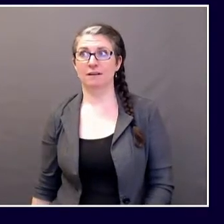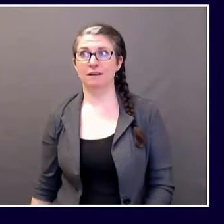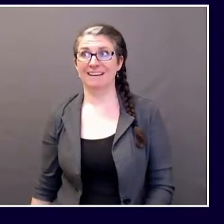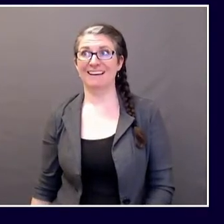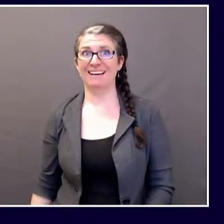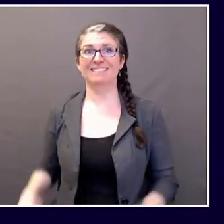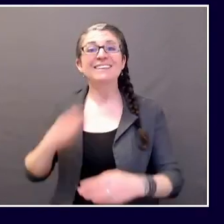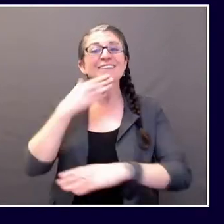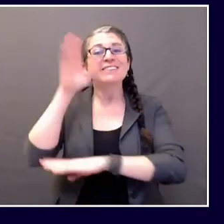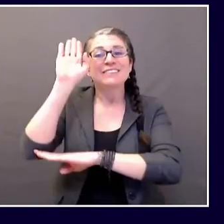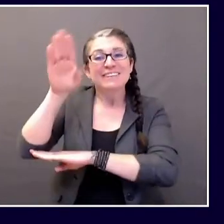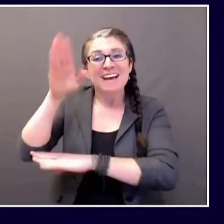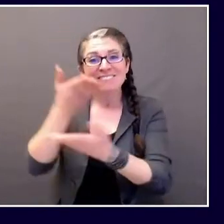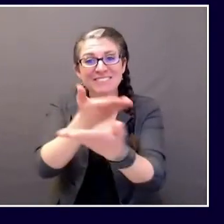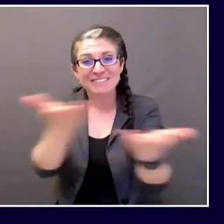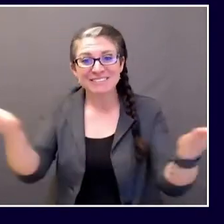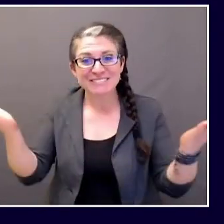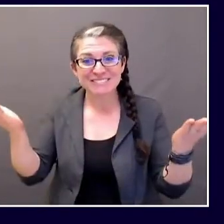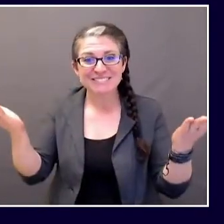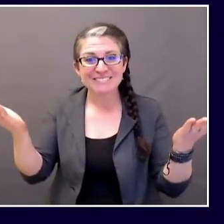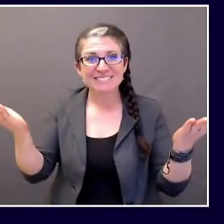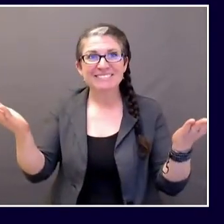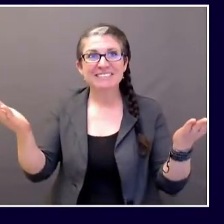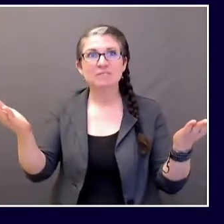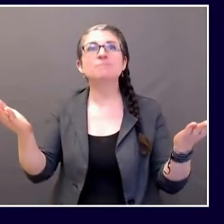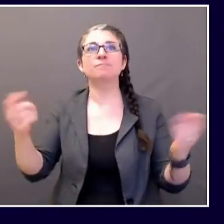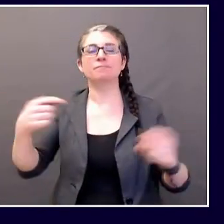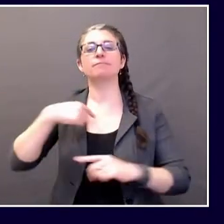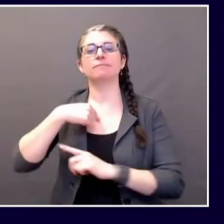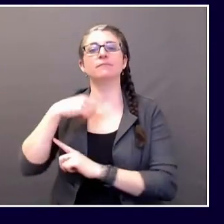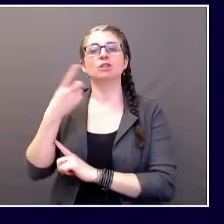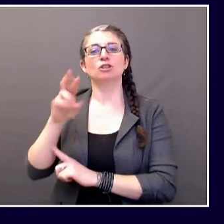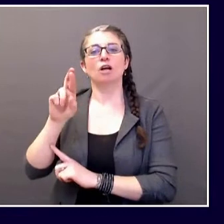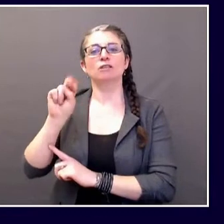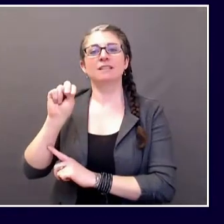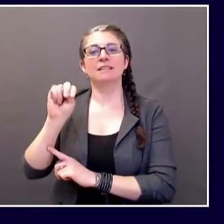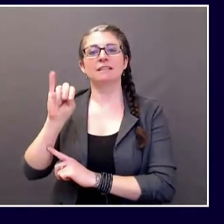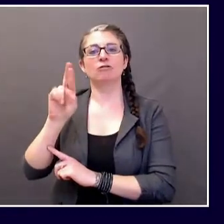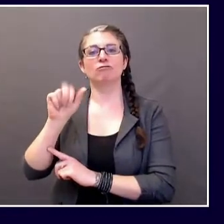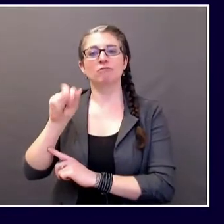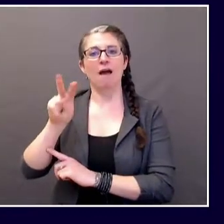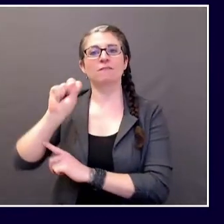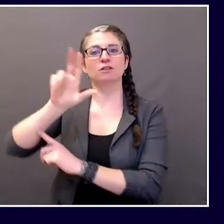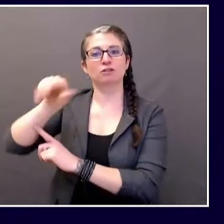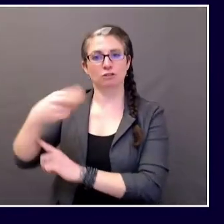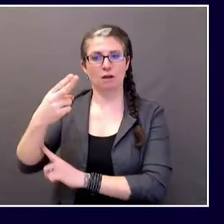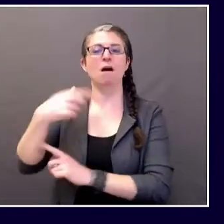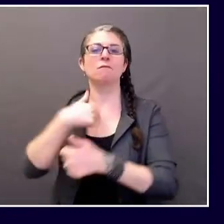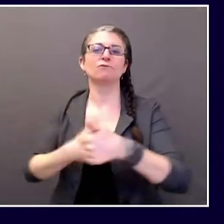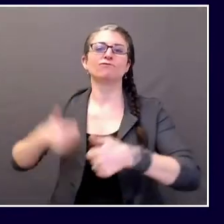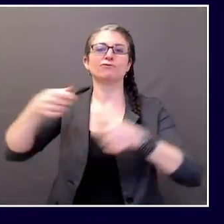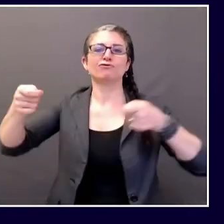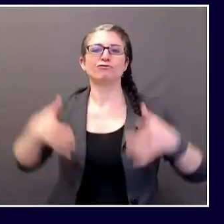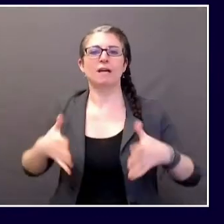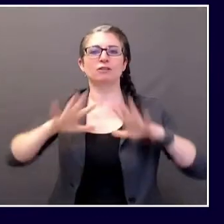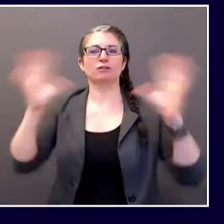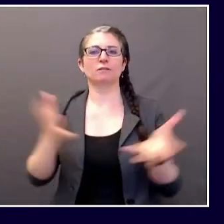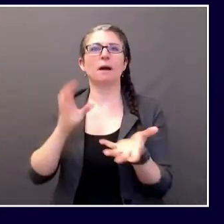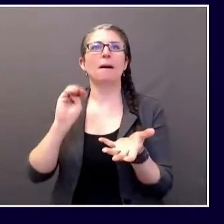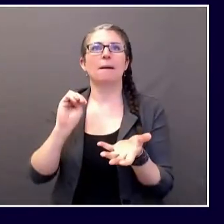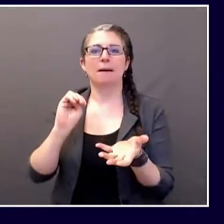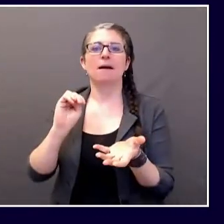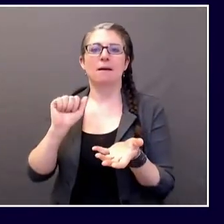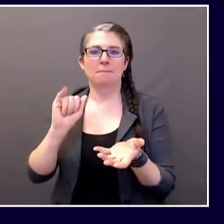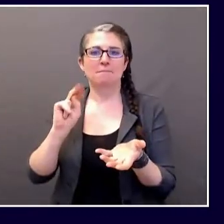Good afternoon, everyone. I'm Nirav Shah, I'm the director of Maine's Center for Disease Control and Prevention.